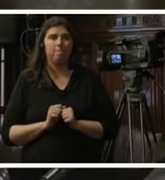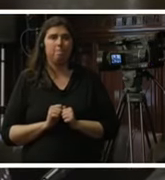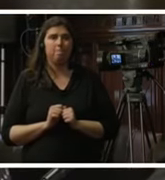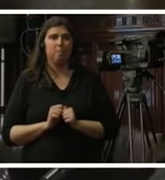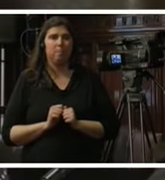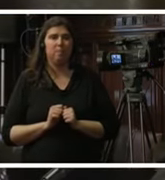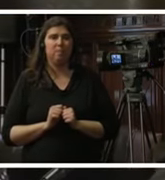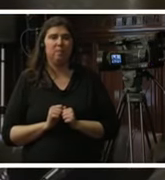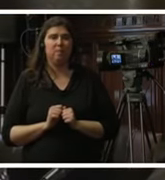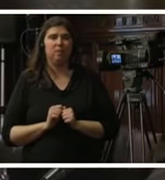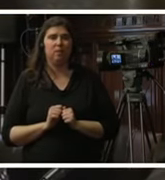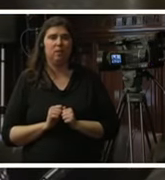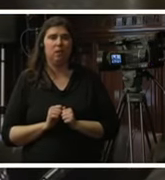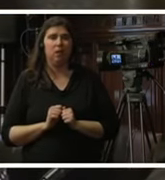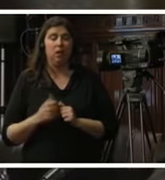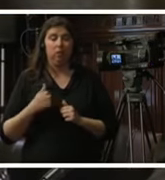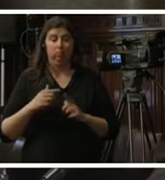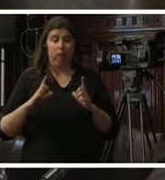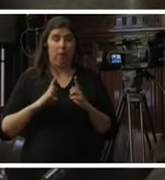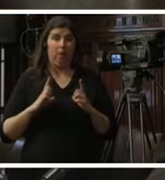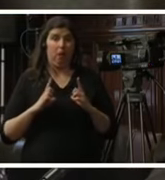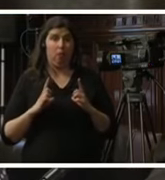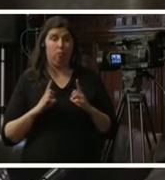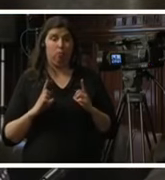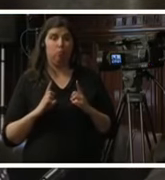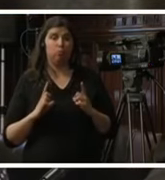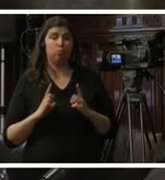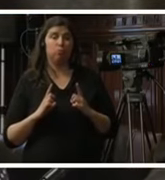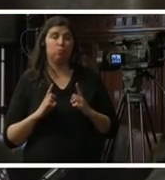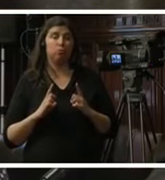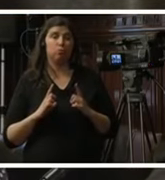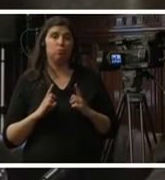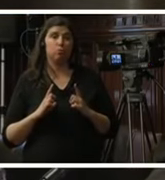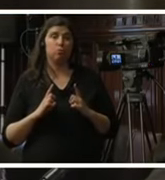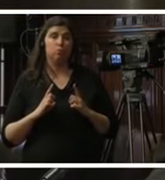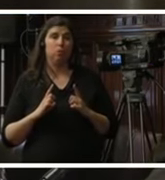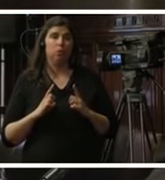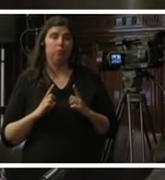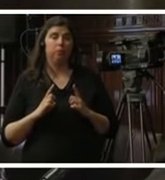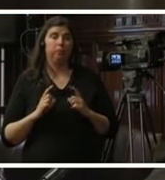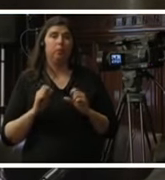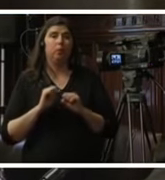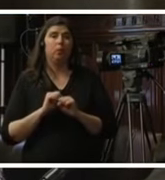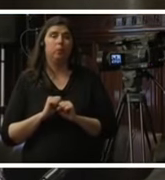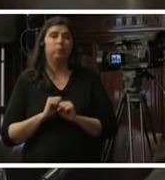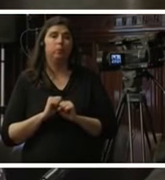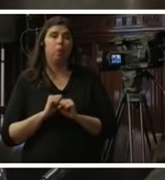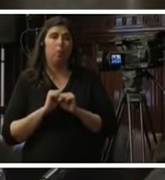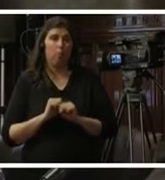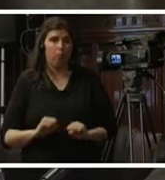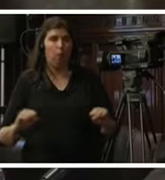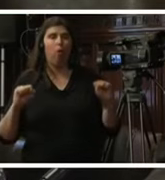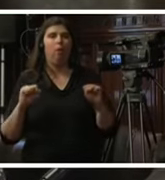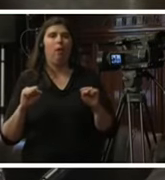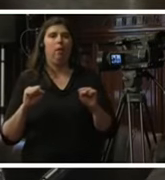we hope that we will get the promised documents and any further